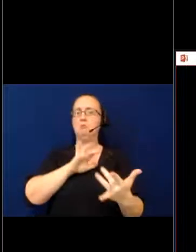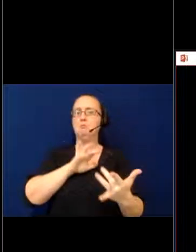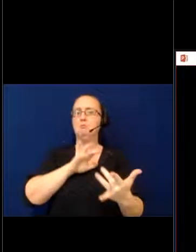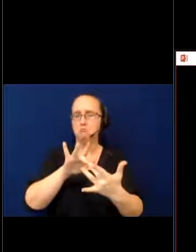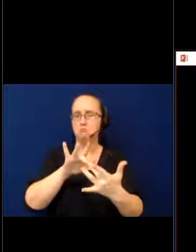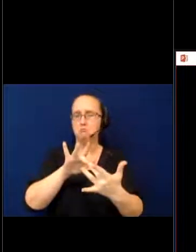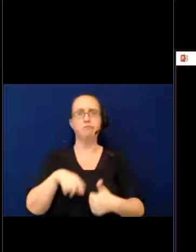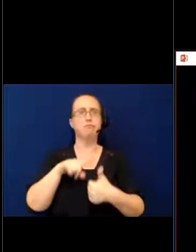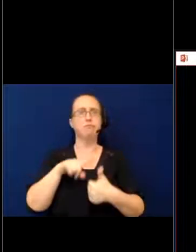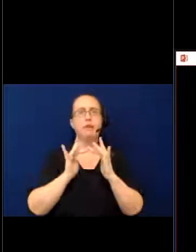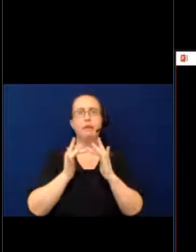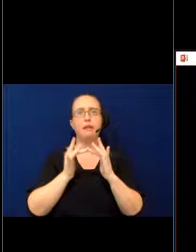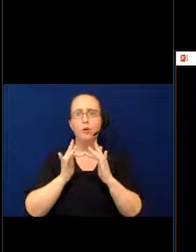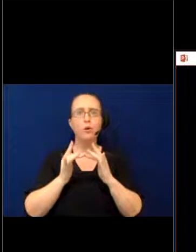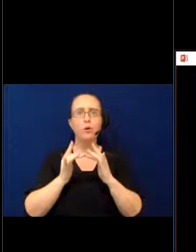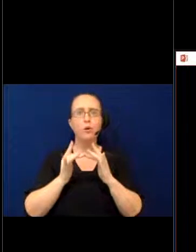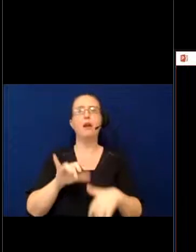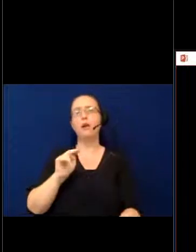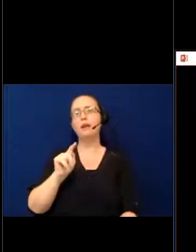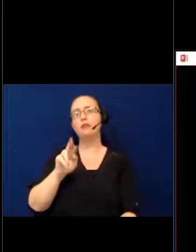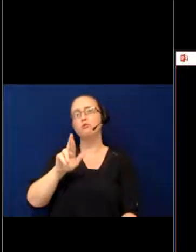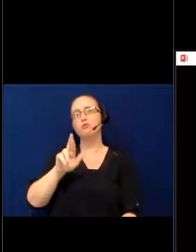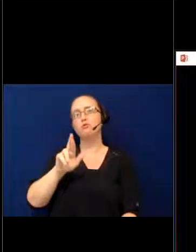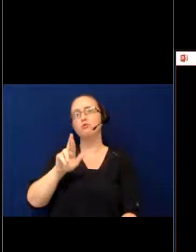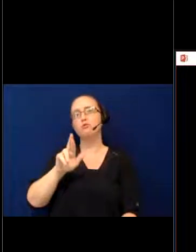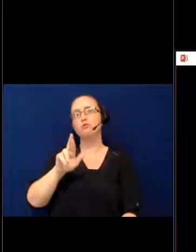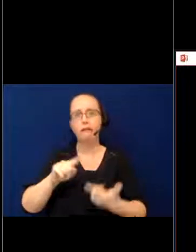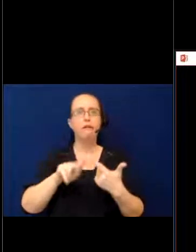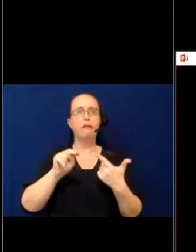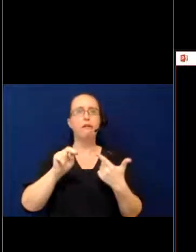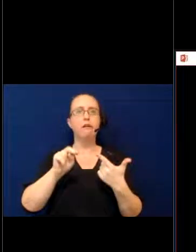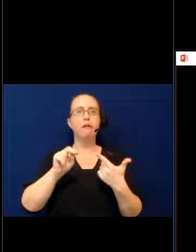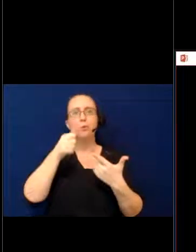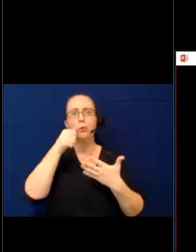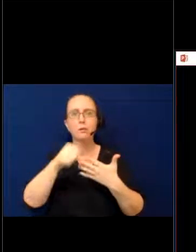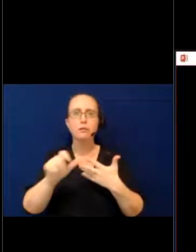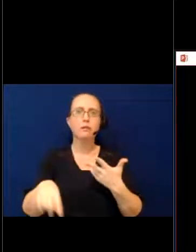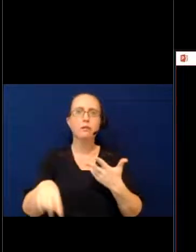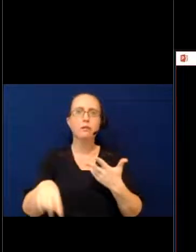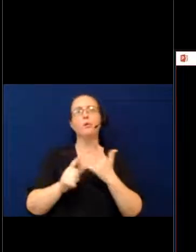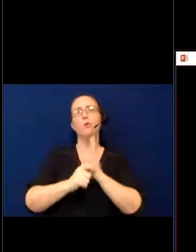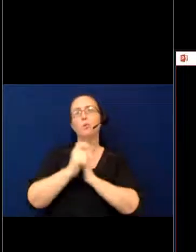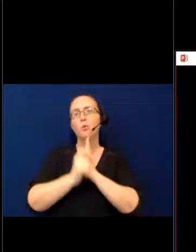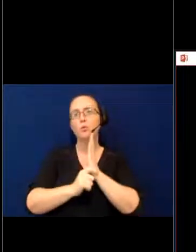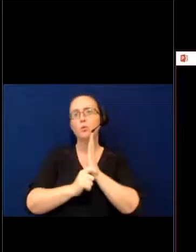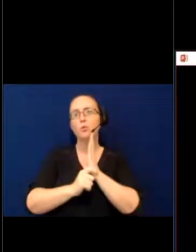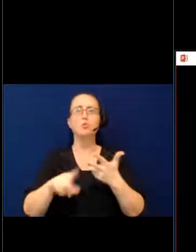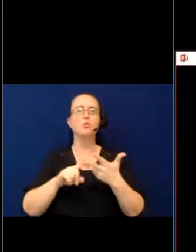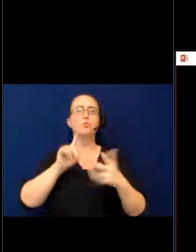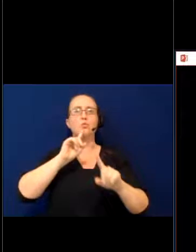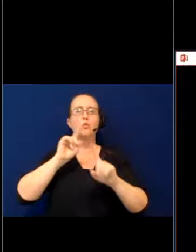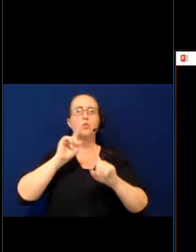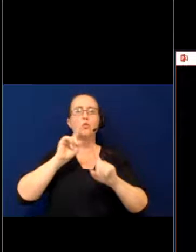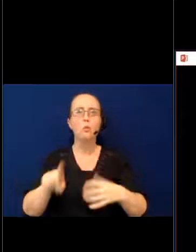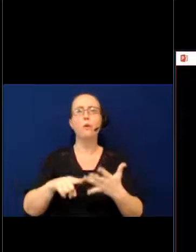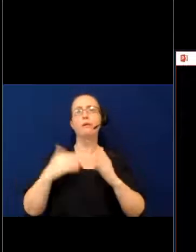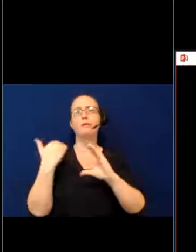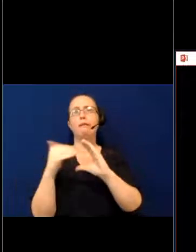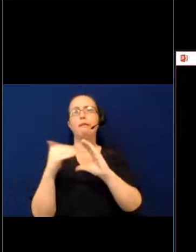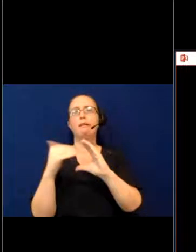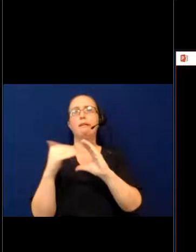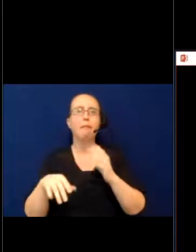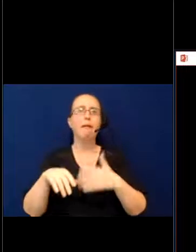or intranet, newsletters, flyers, brochures, reports, email,